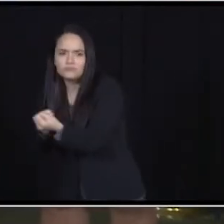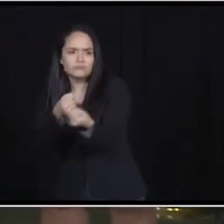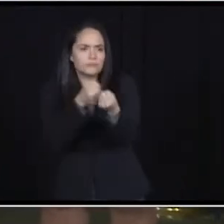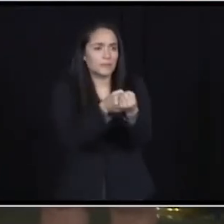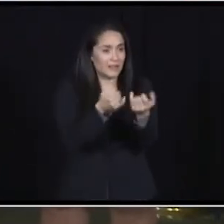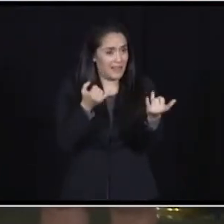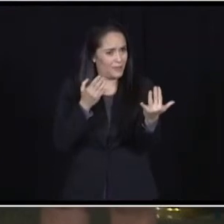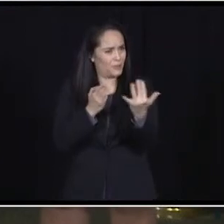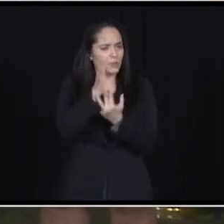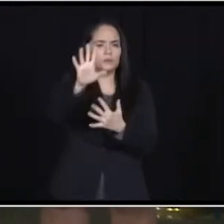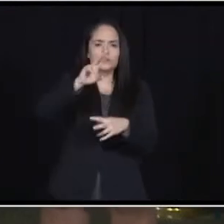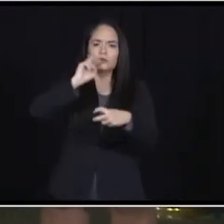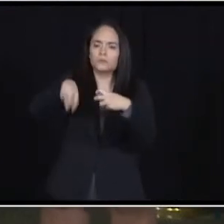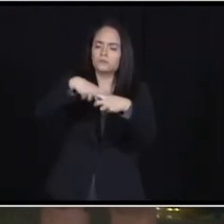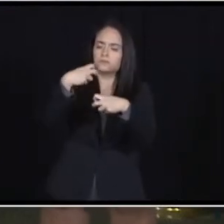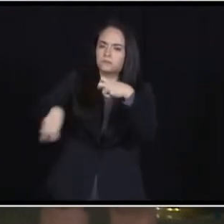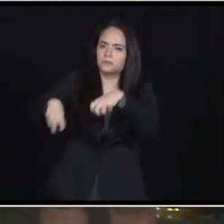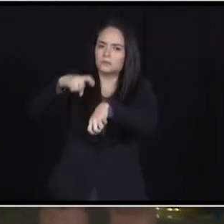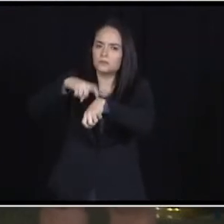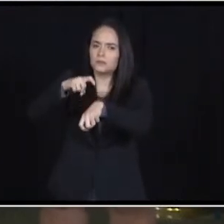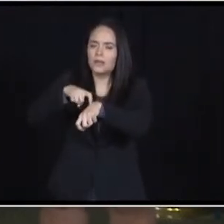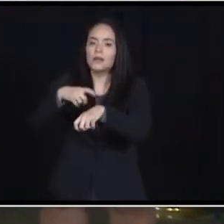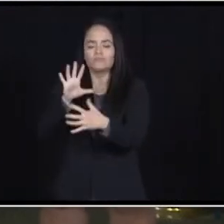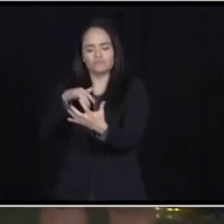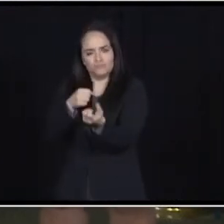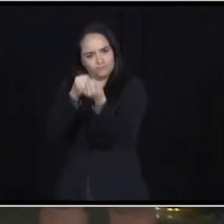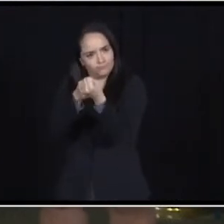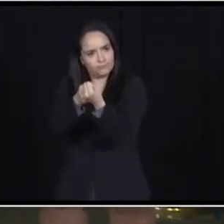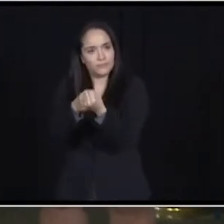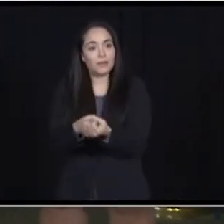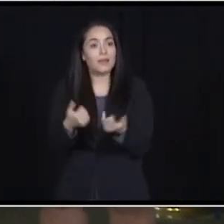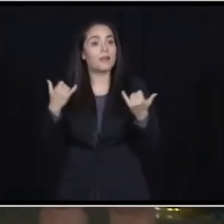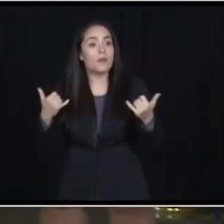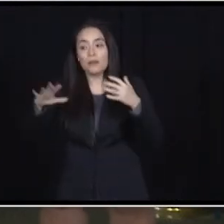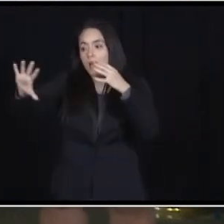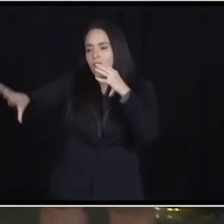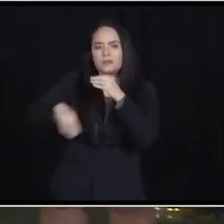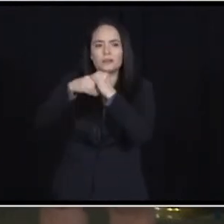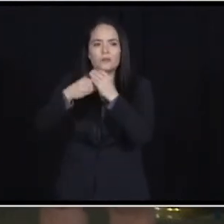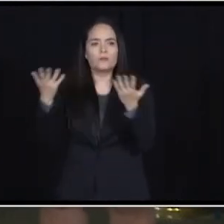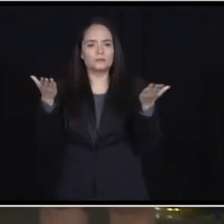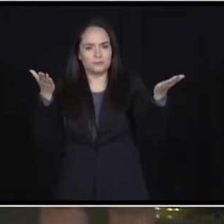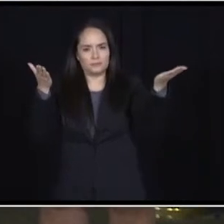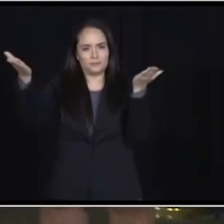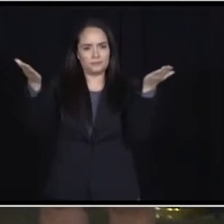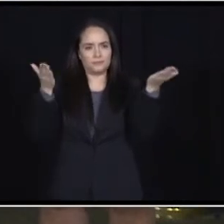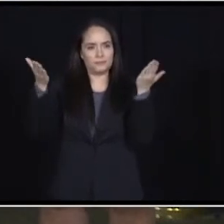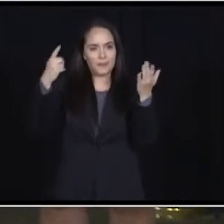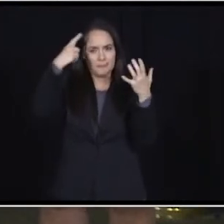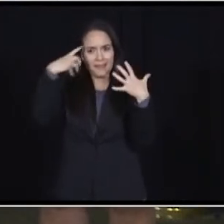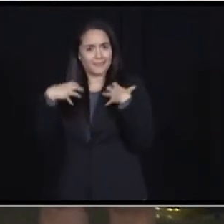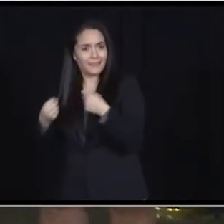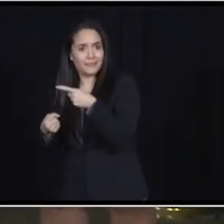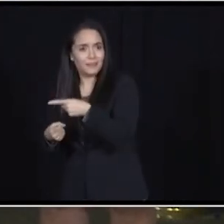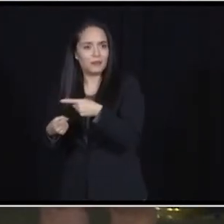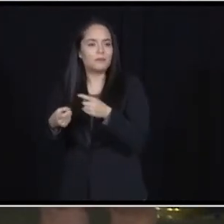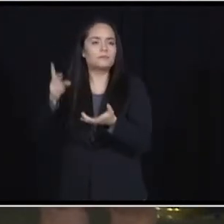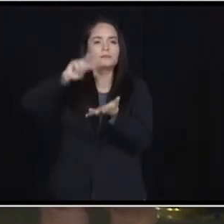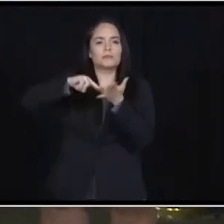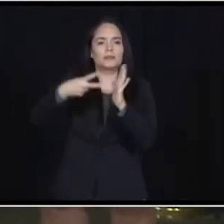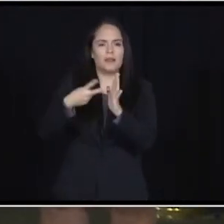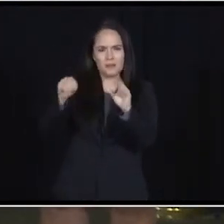times. By significantly expanding access to these services across Ontario's justice sector, we're providing the right tools to